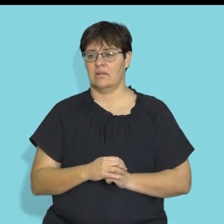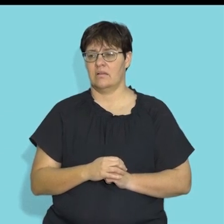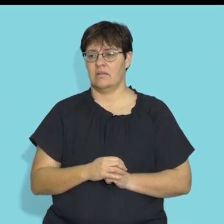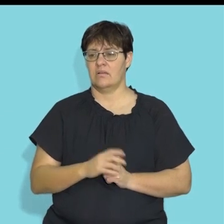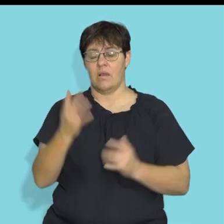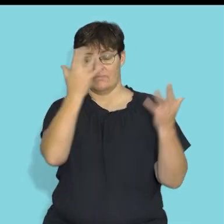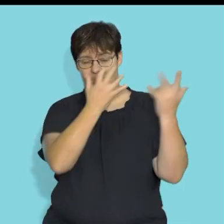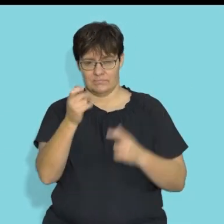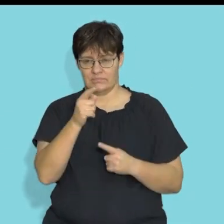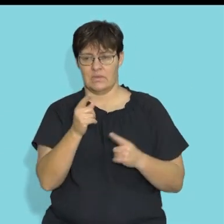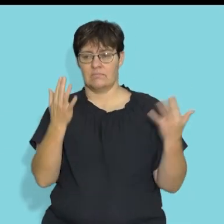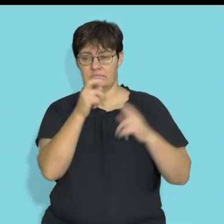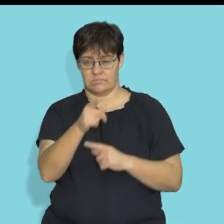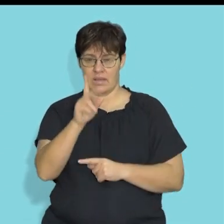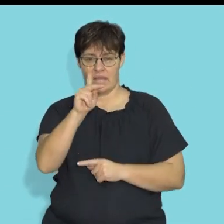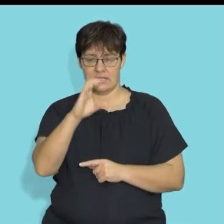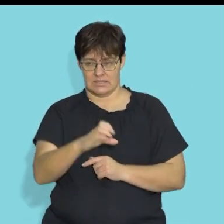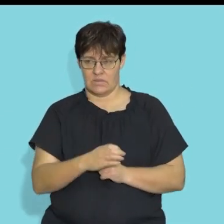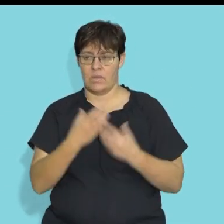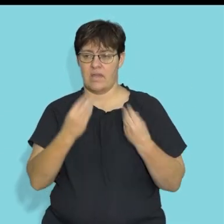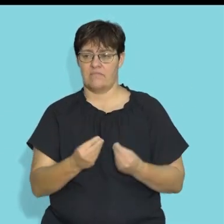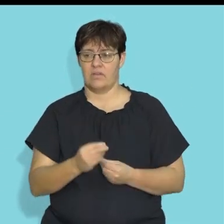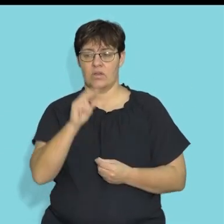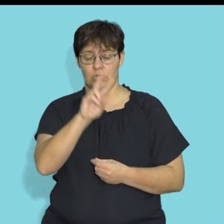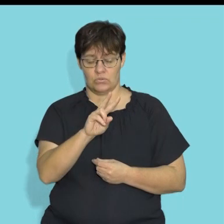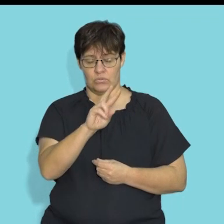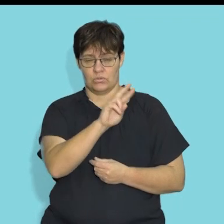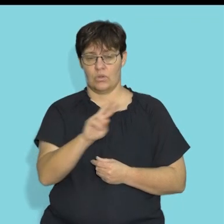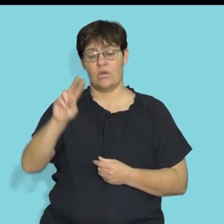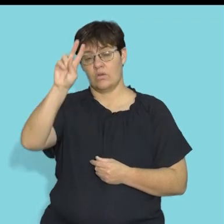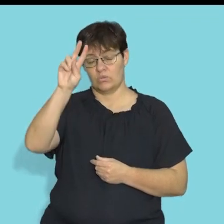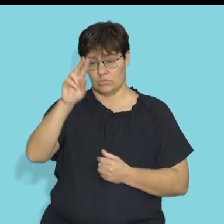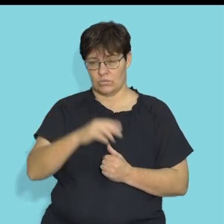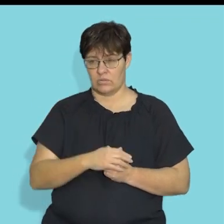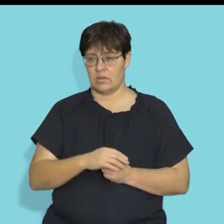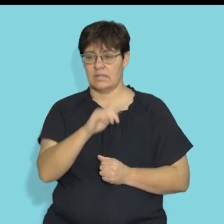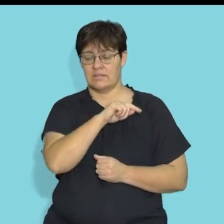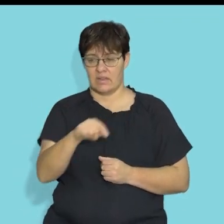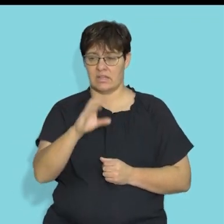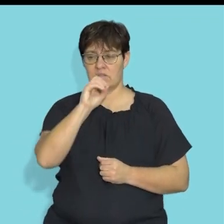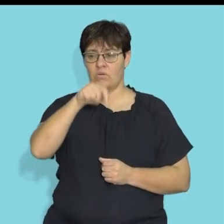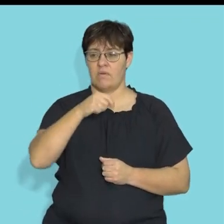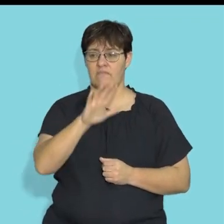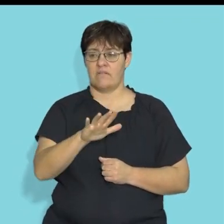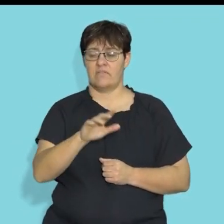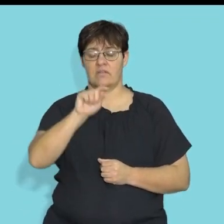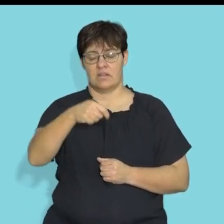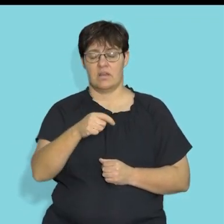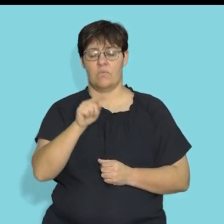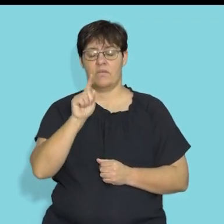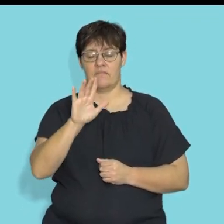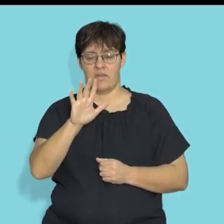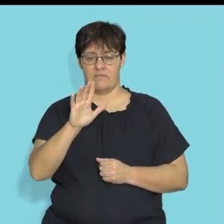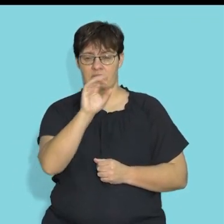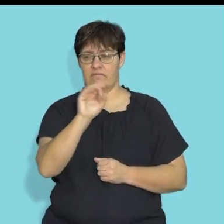So, but if you work out this Kc, we have 2 exponent 2 divided by 0,5